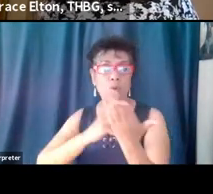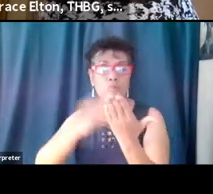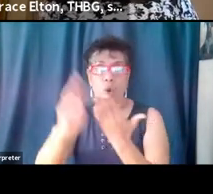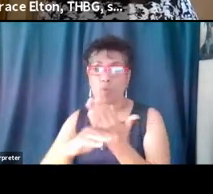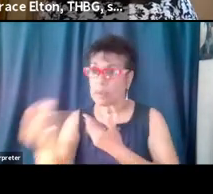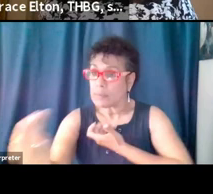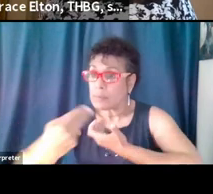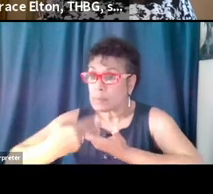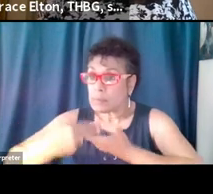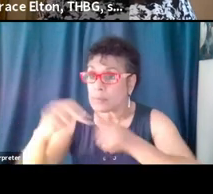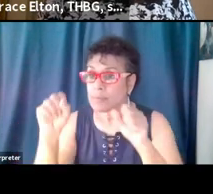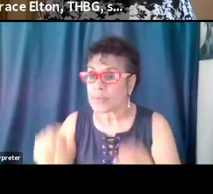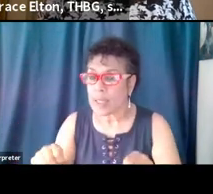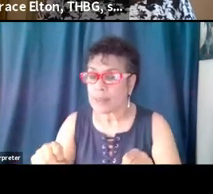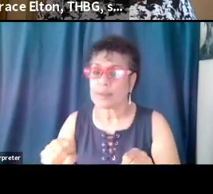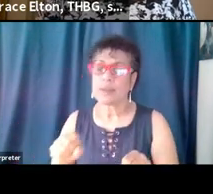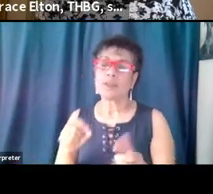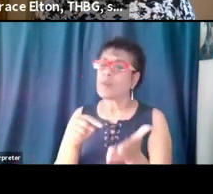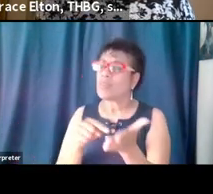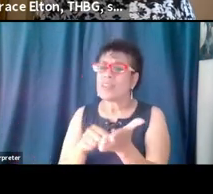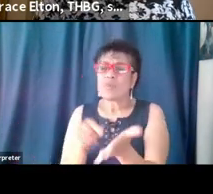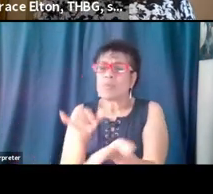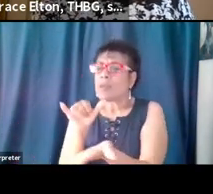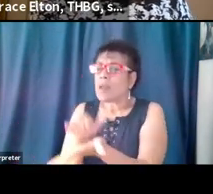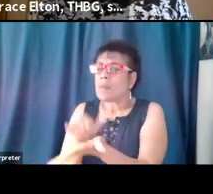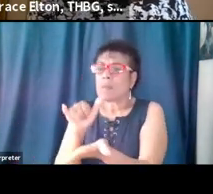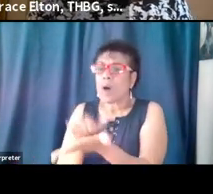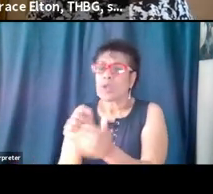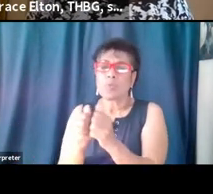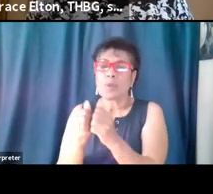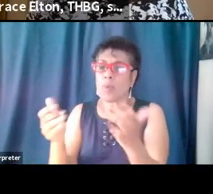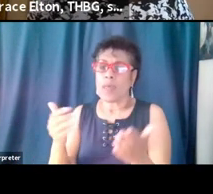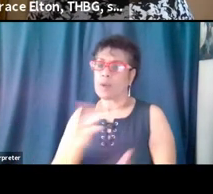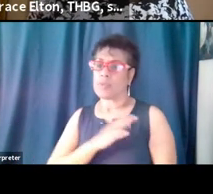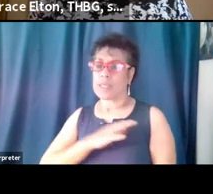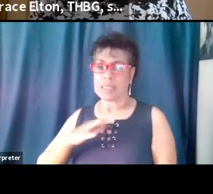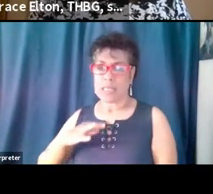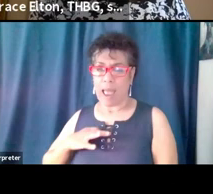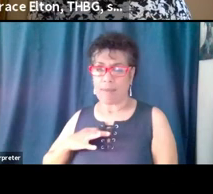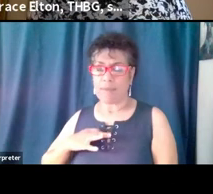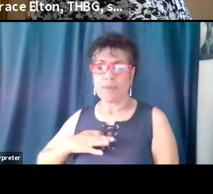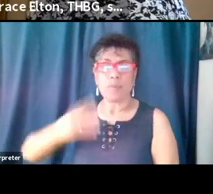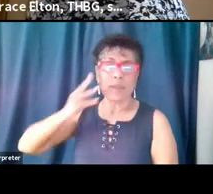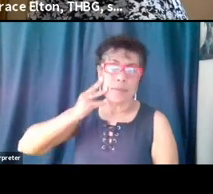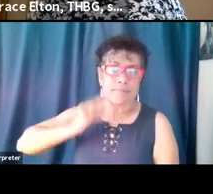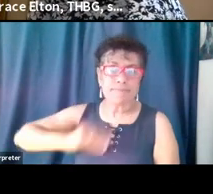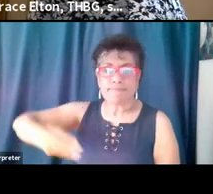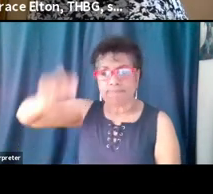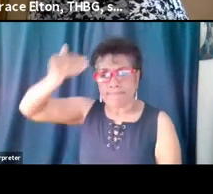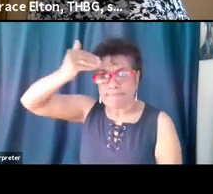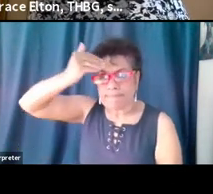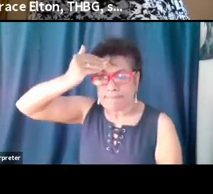of. So this work wouldn't be possible without empowering our staff with the knowledge, skills, to